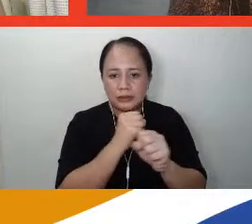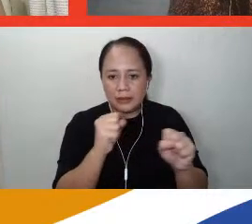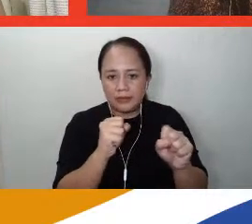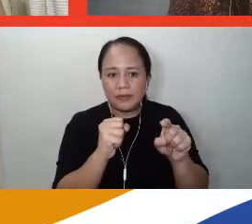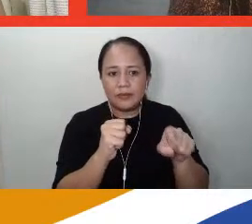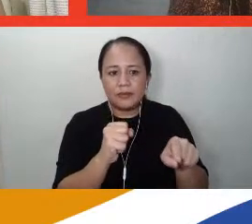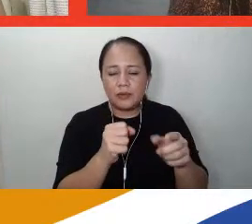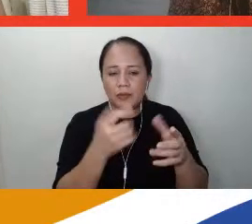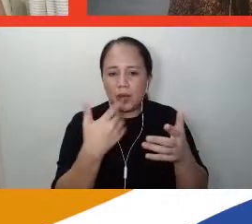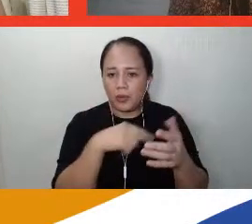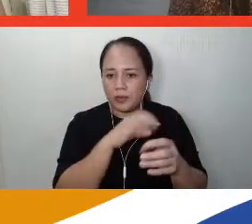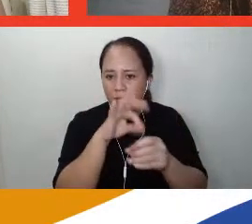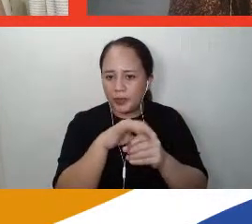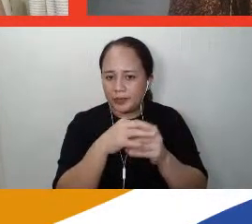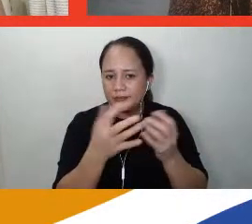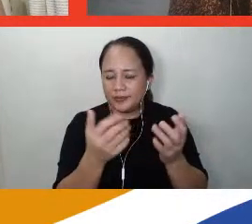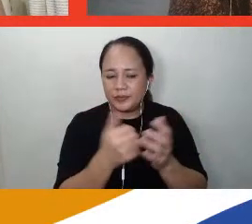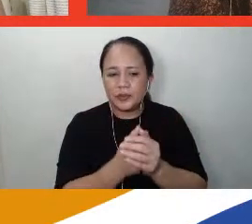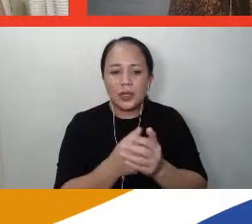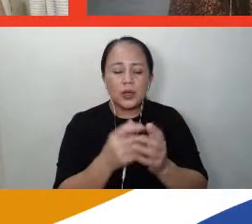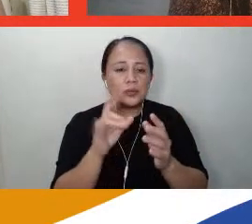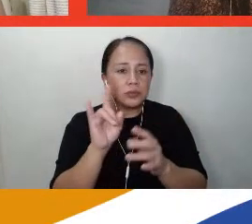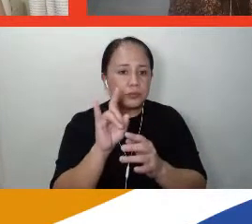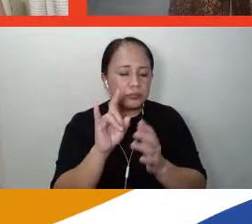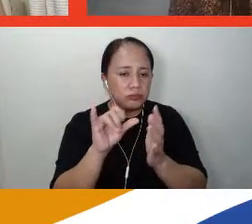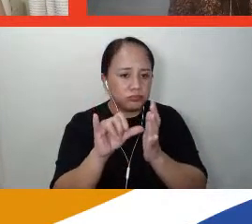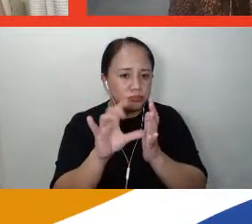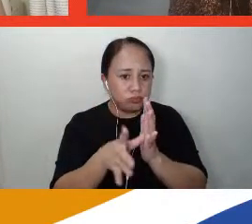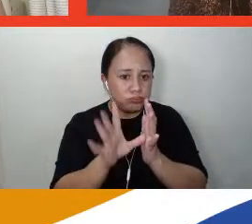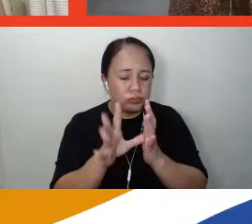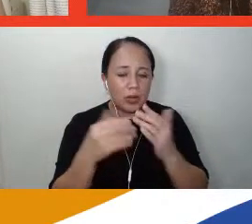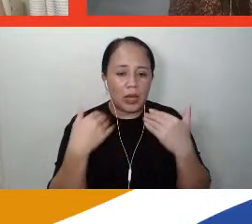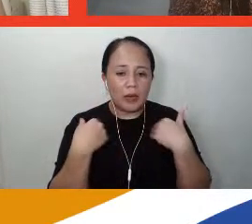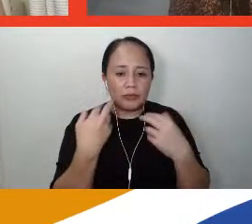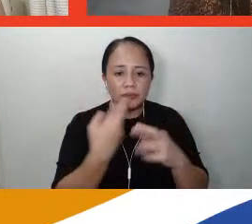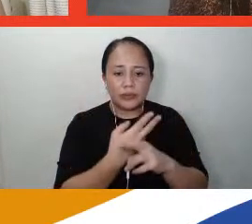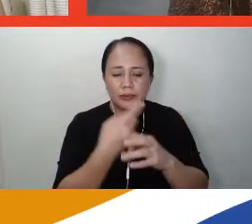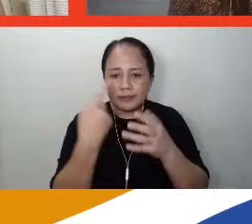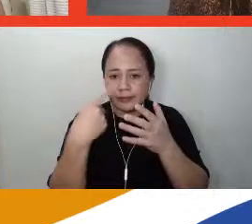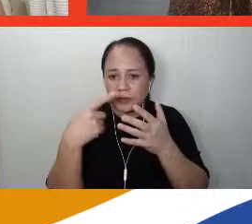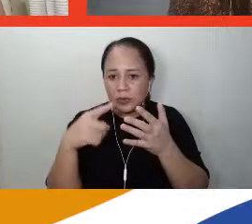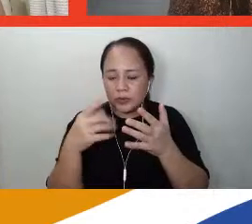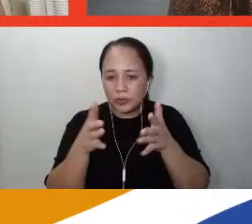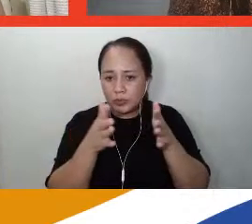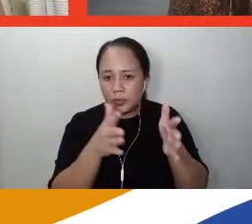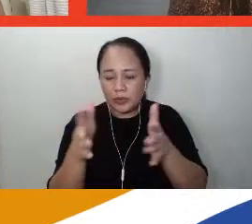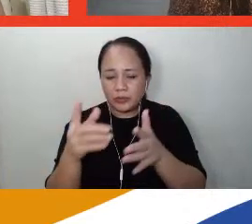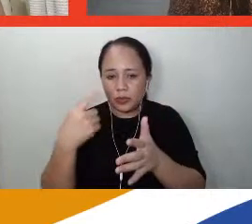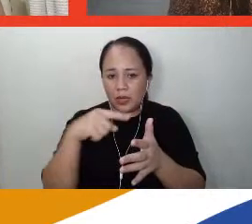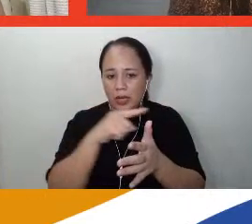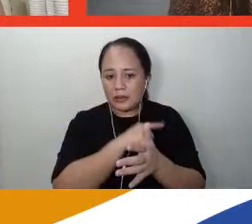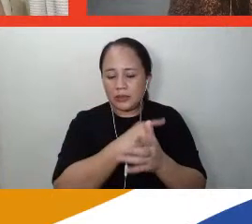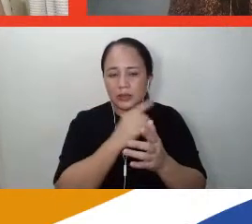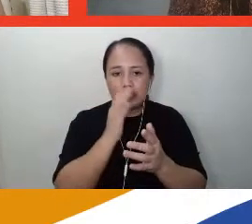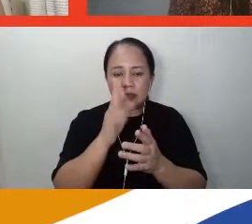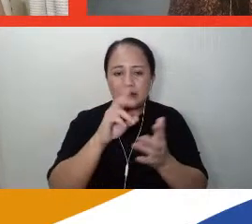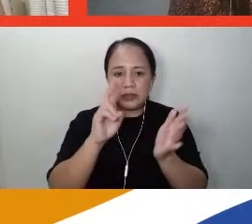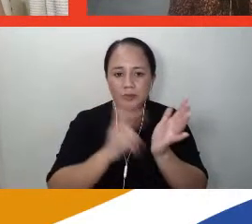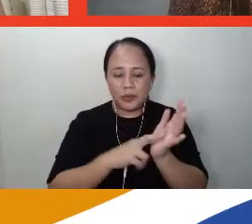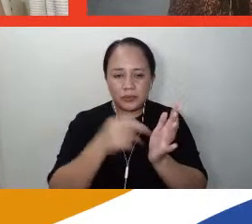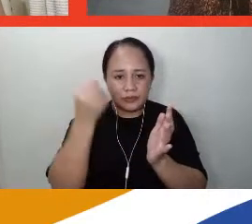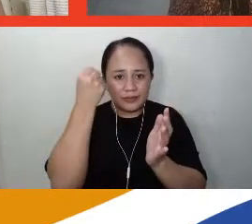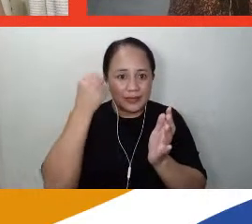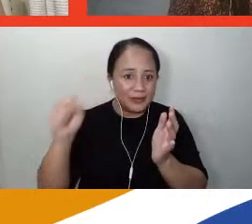our platform. Comelec also has regular escalations channels to us, so they can directly report violating